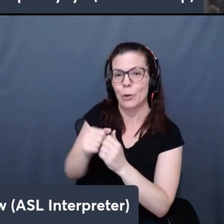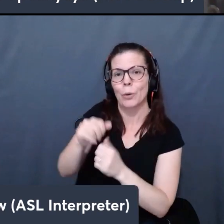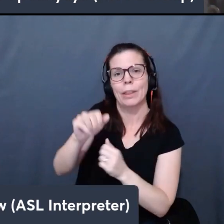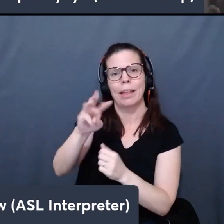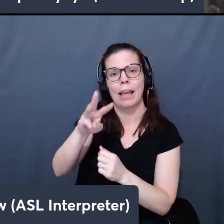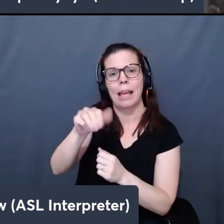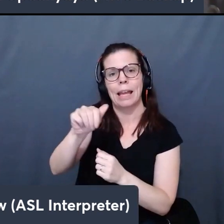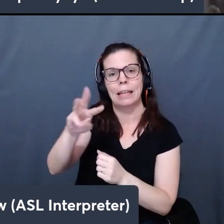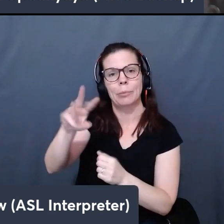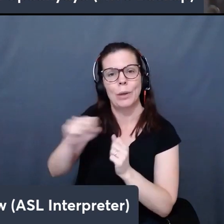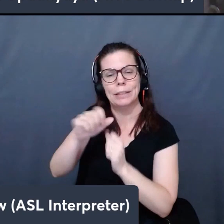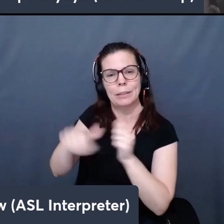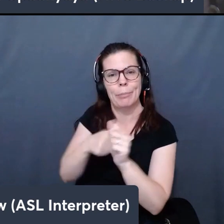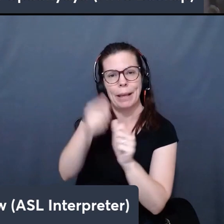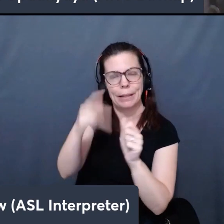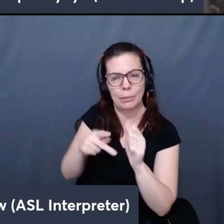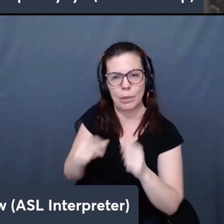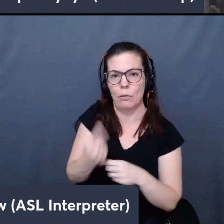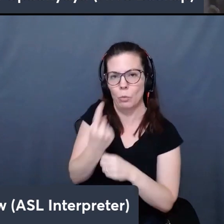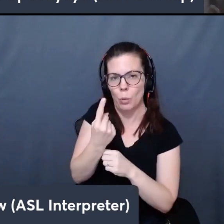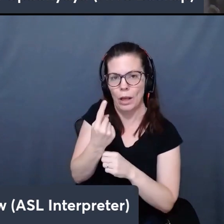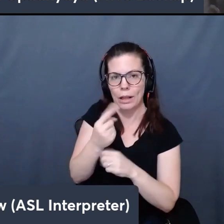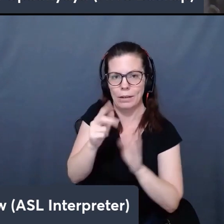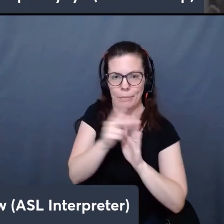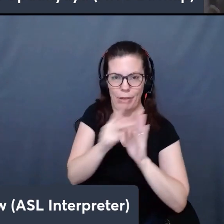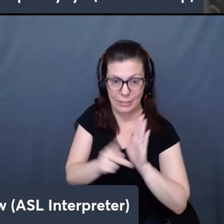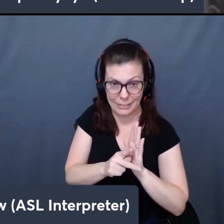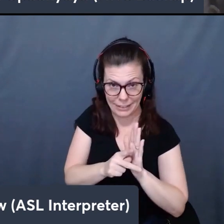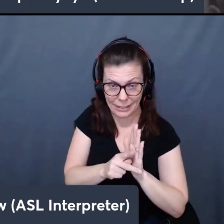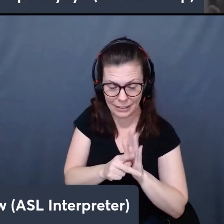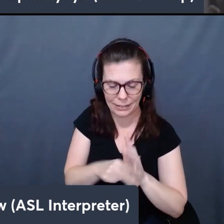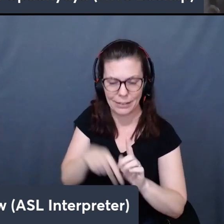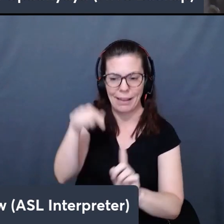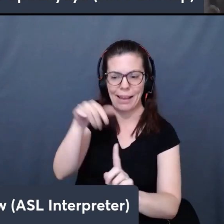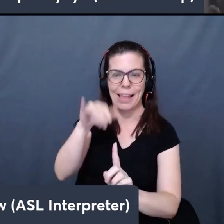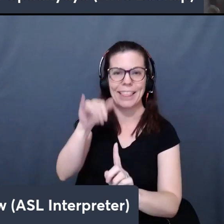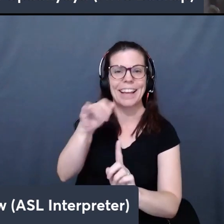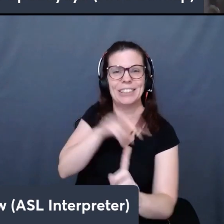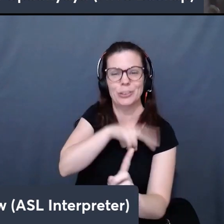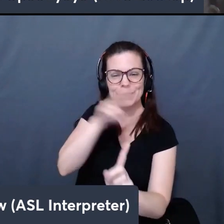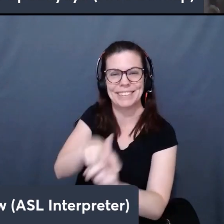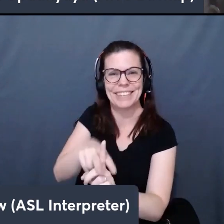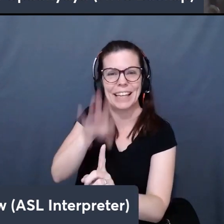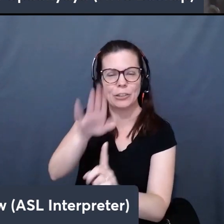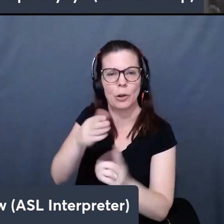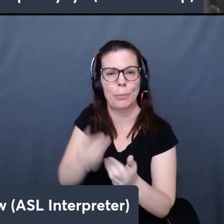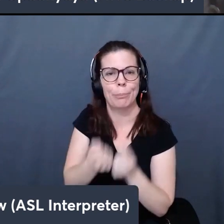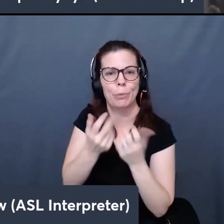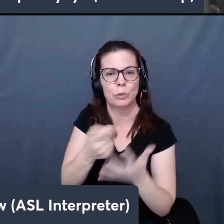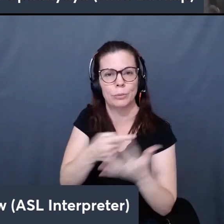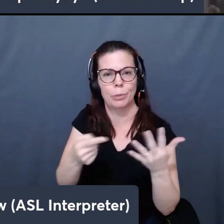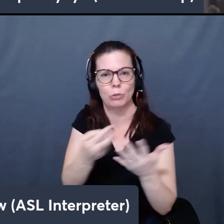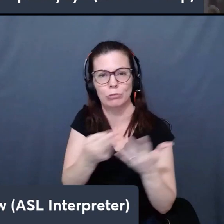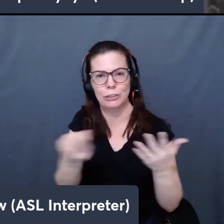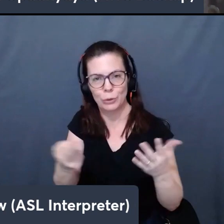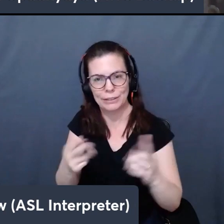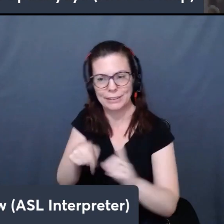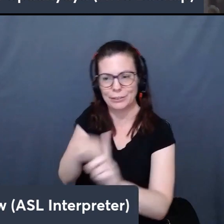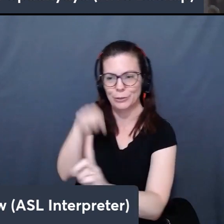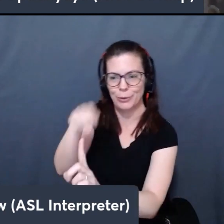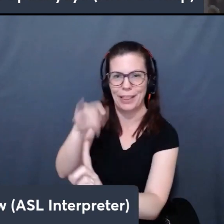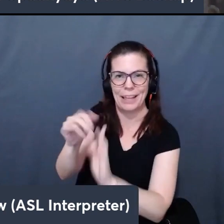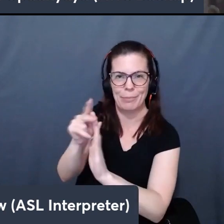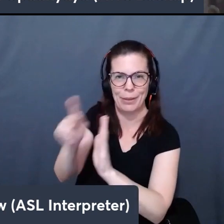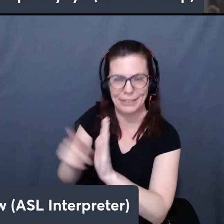one single backup policy, and and you can assign your multiple AWS resources to that backup policy,